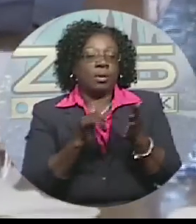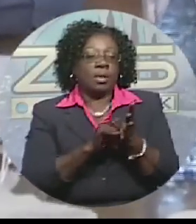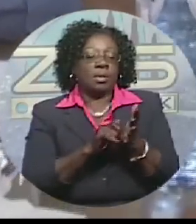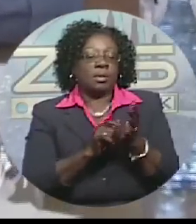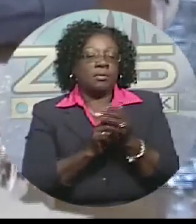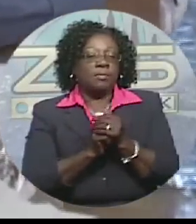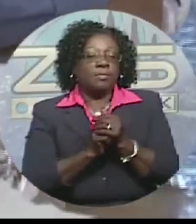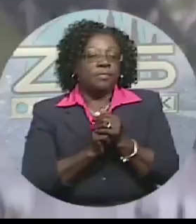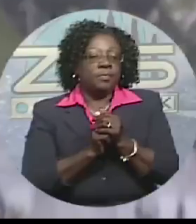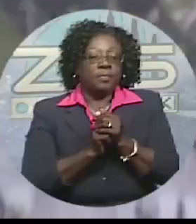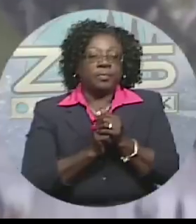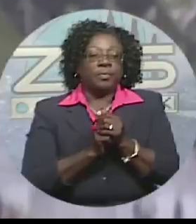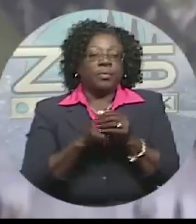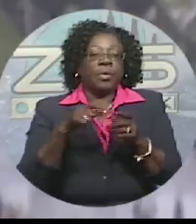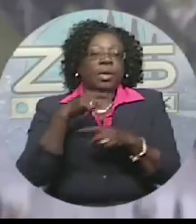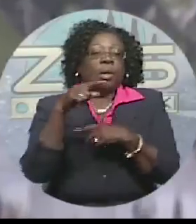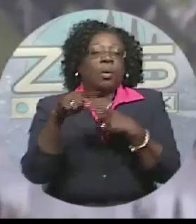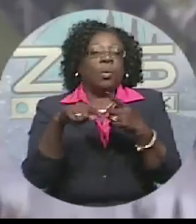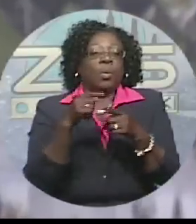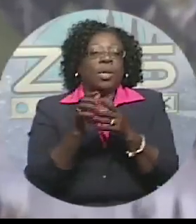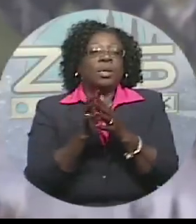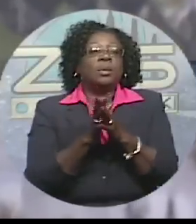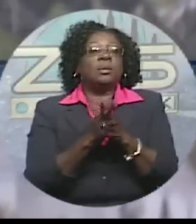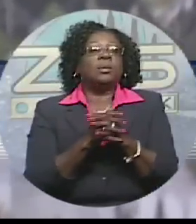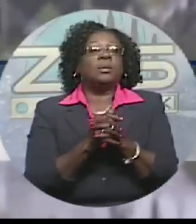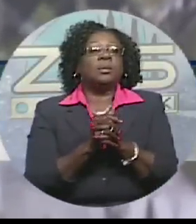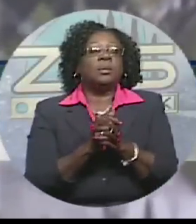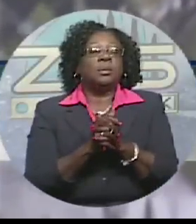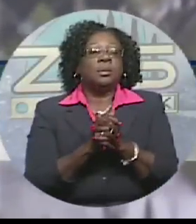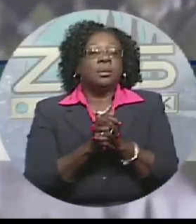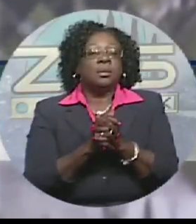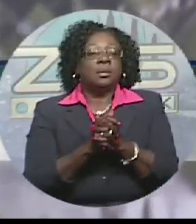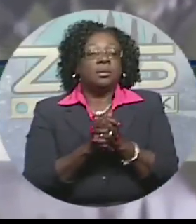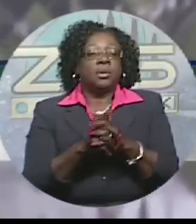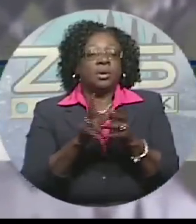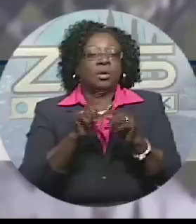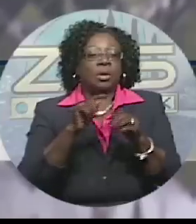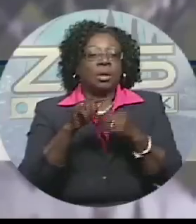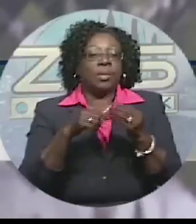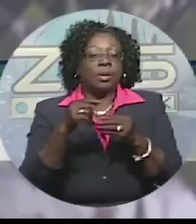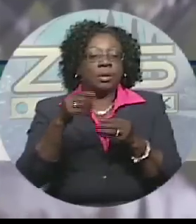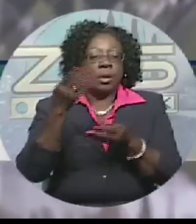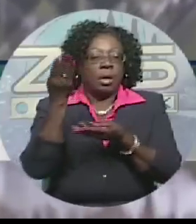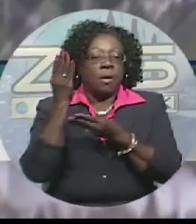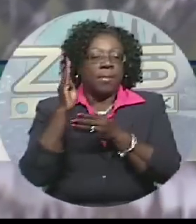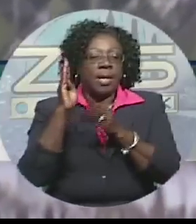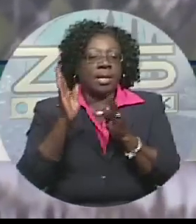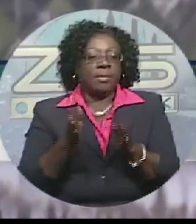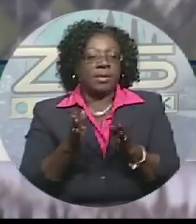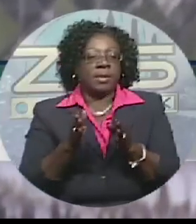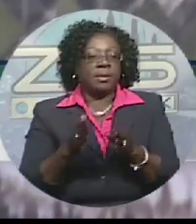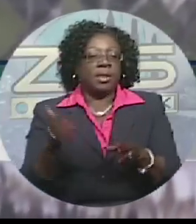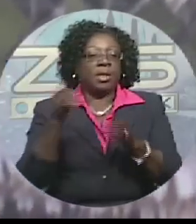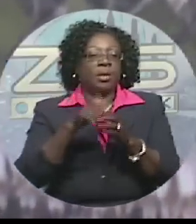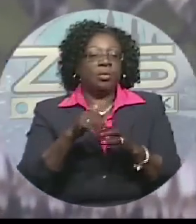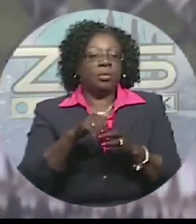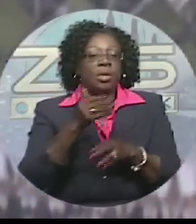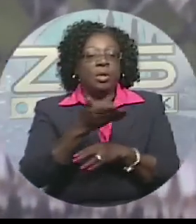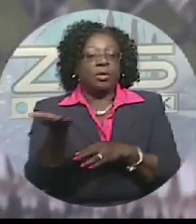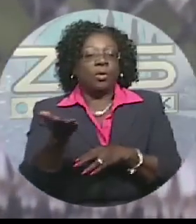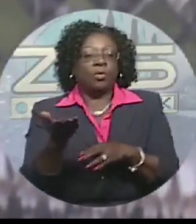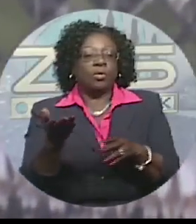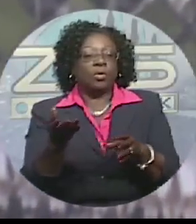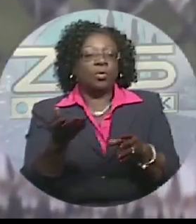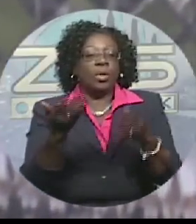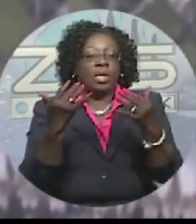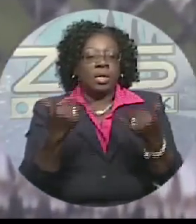matter. When the minister speaks of Bahamians, he's even including those who have acquired citizenship and